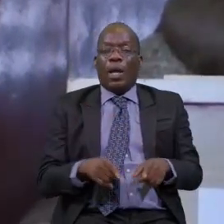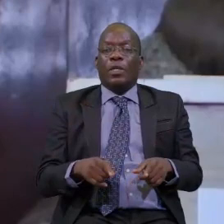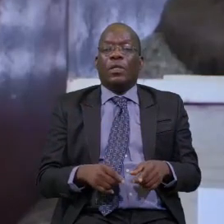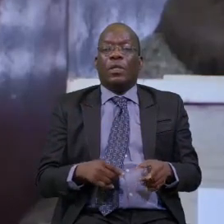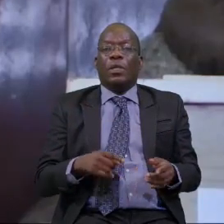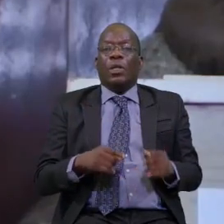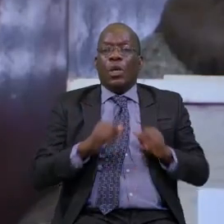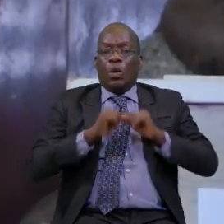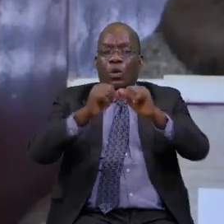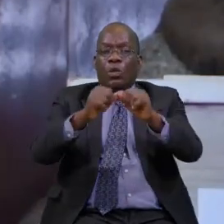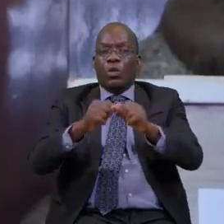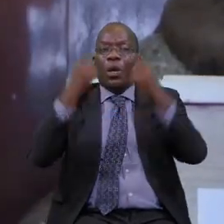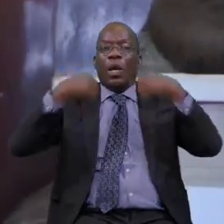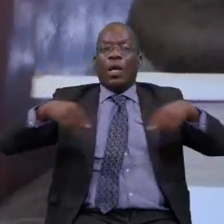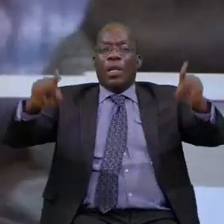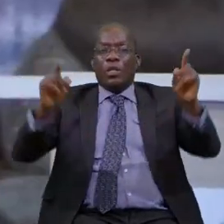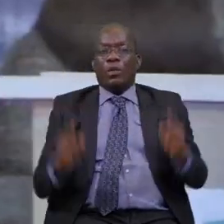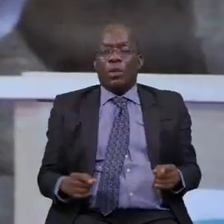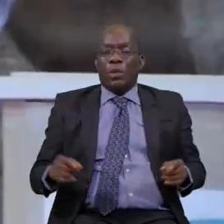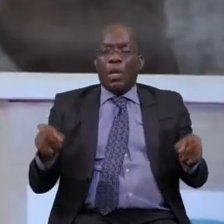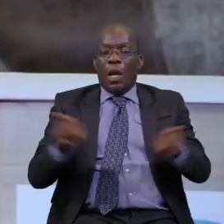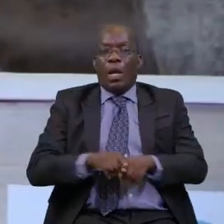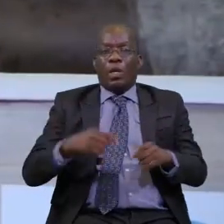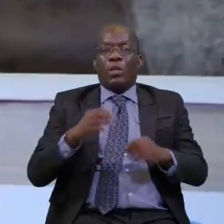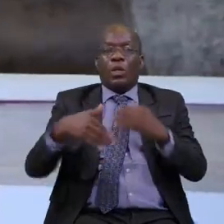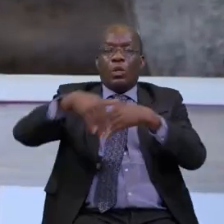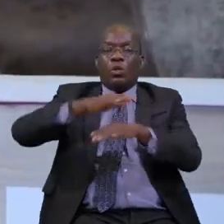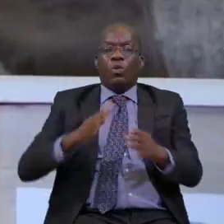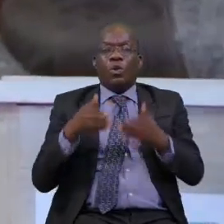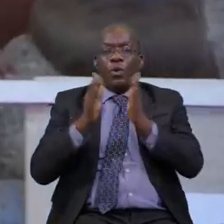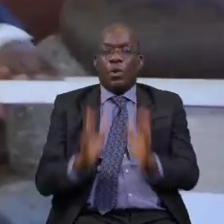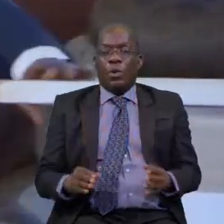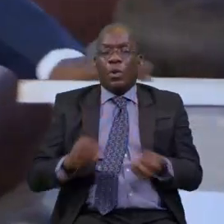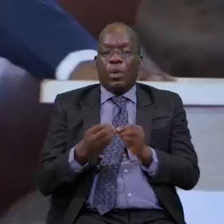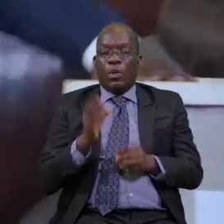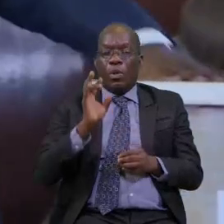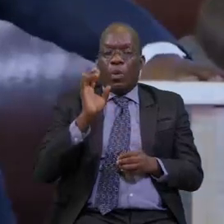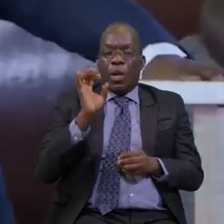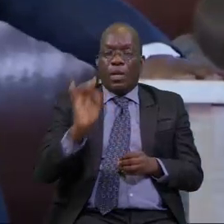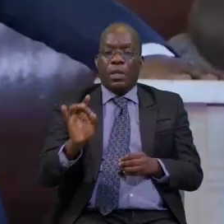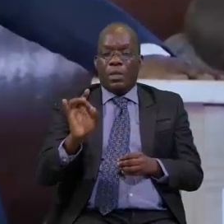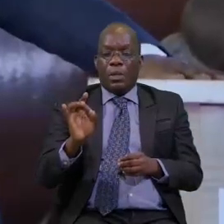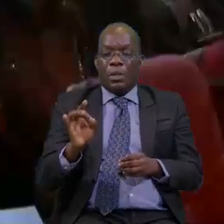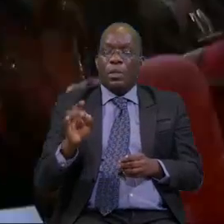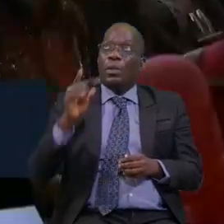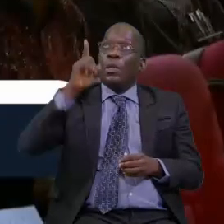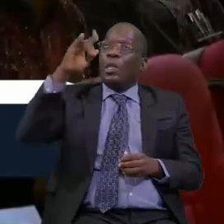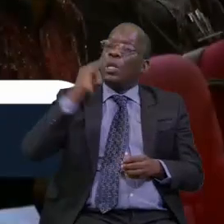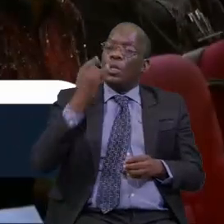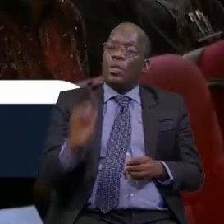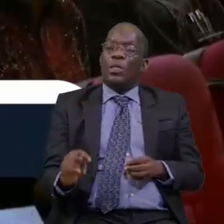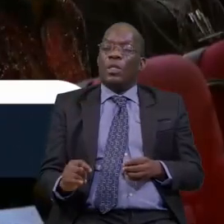proclaimer, as the supreme leader. I come to number eight. Number eight is the